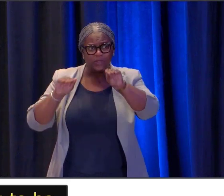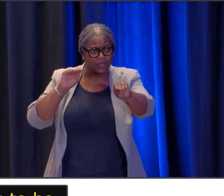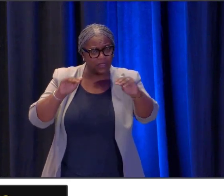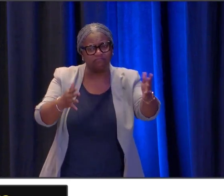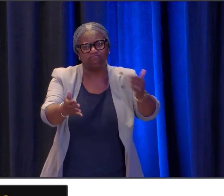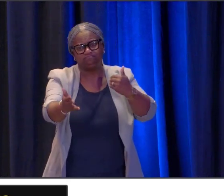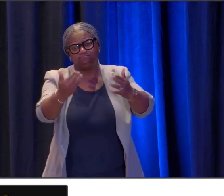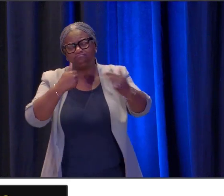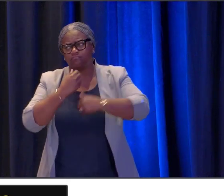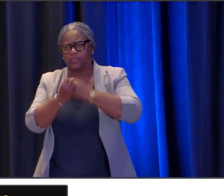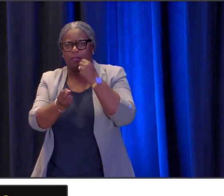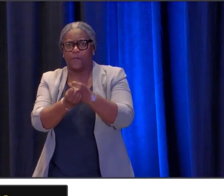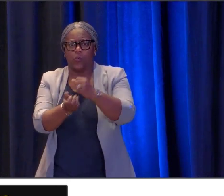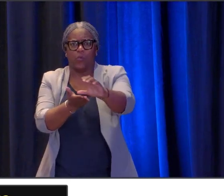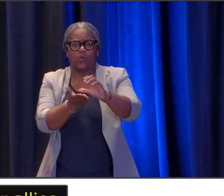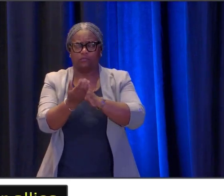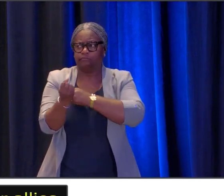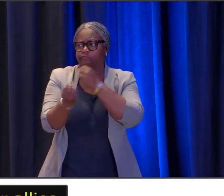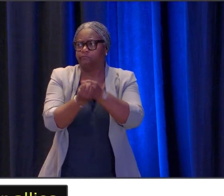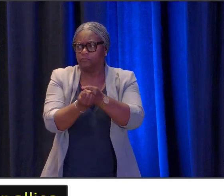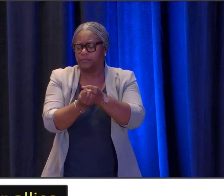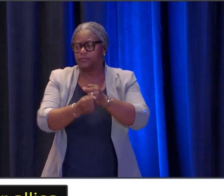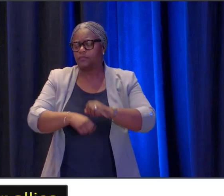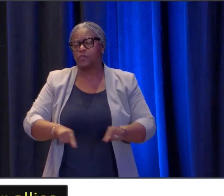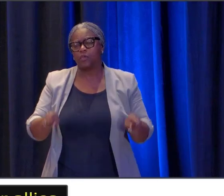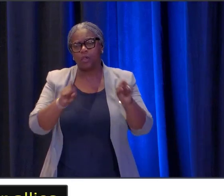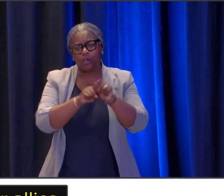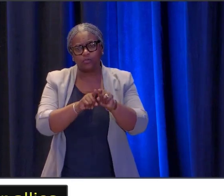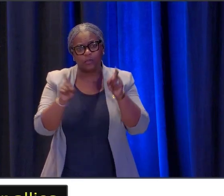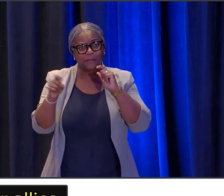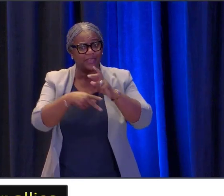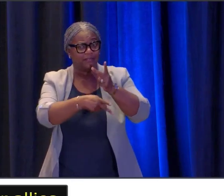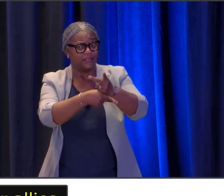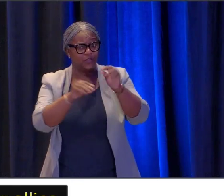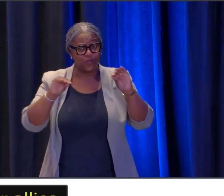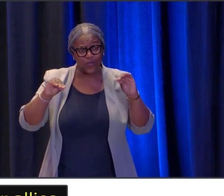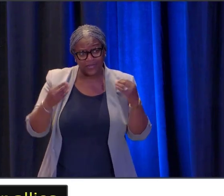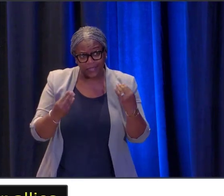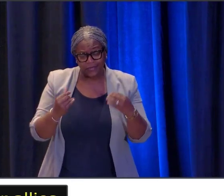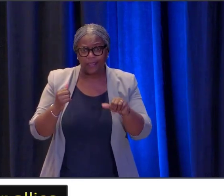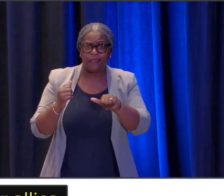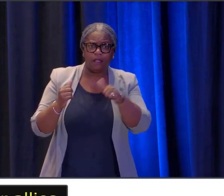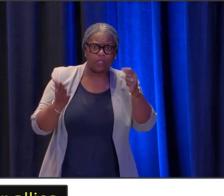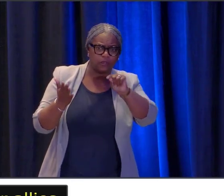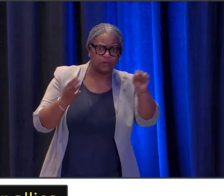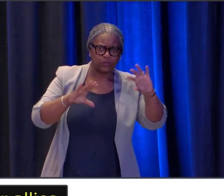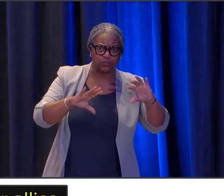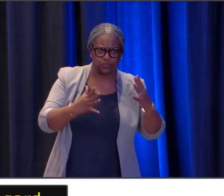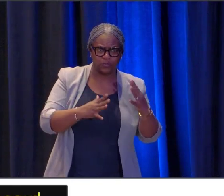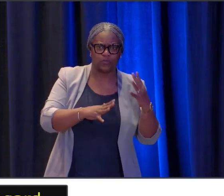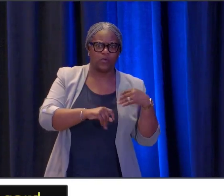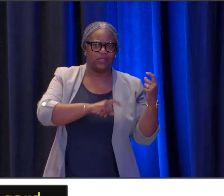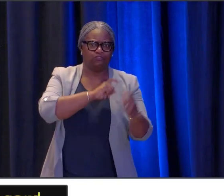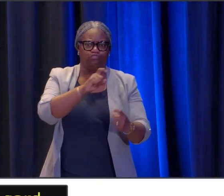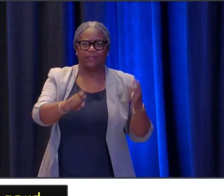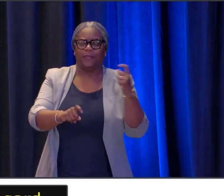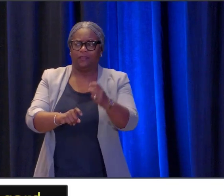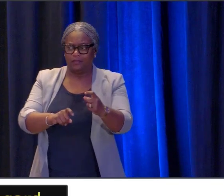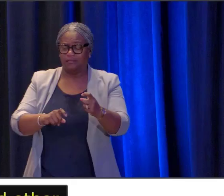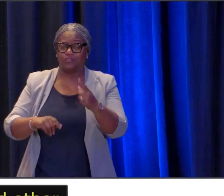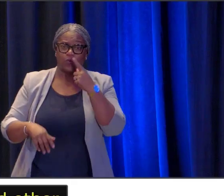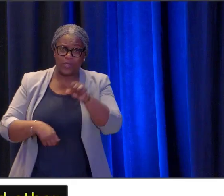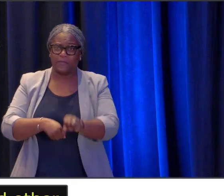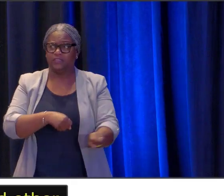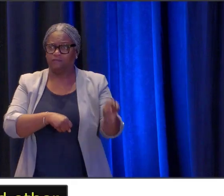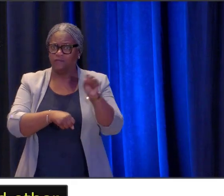care organizations and other allies to contribute to. Because we're going to have to fight back if